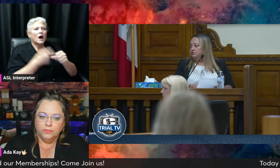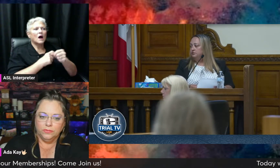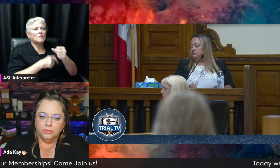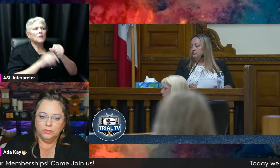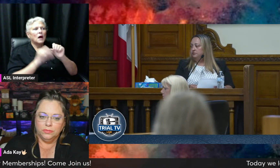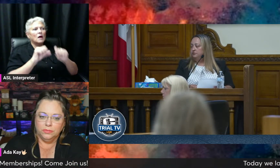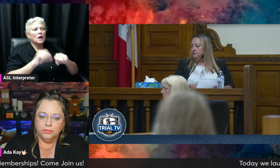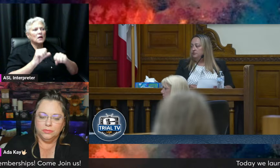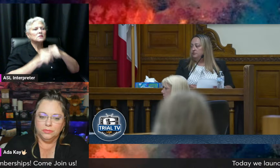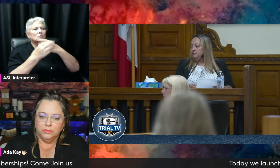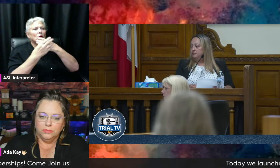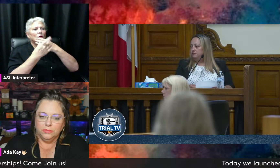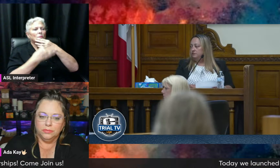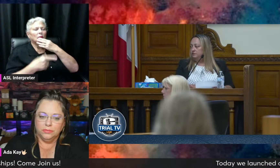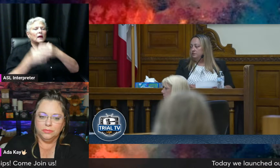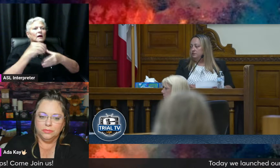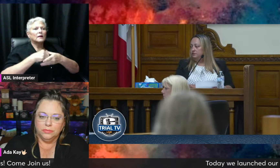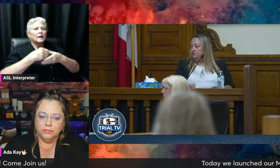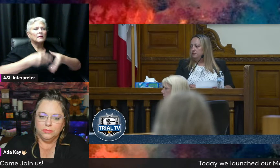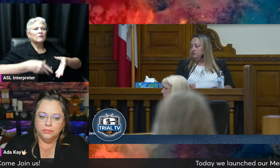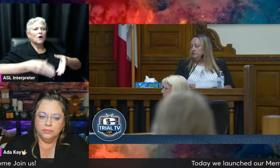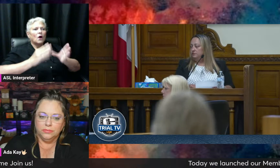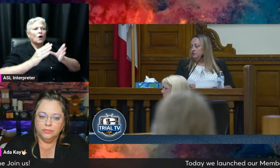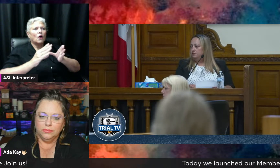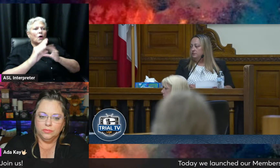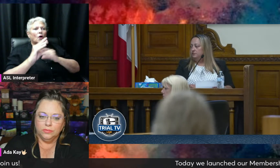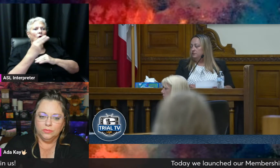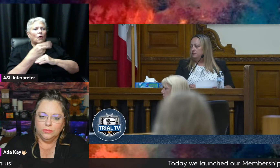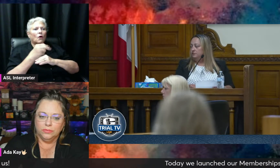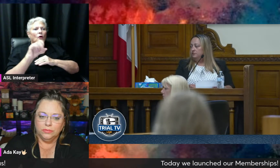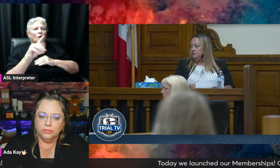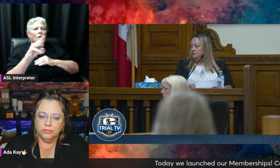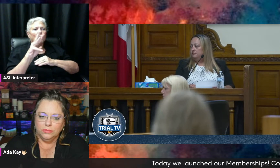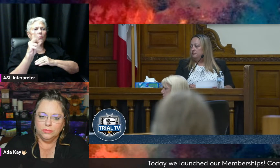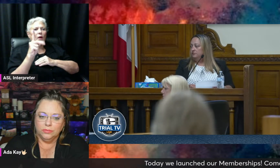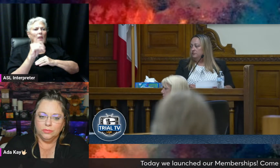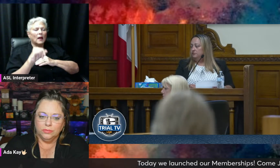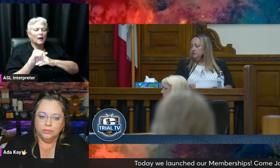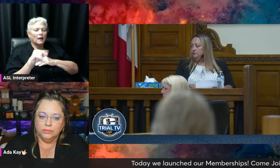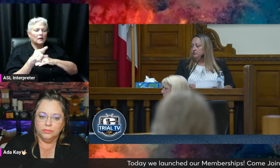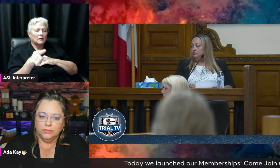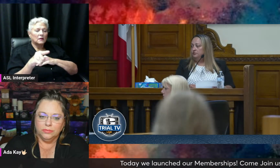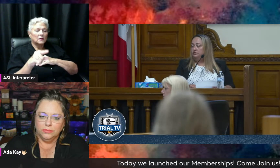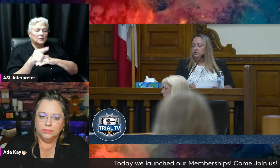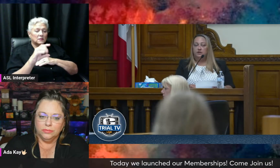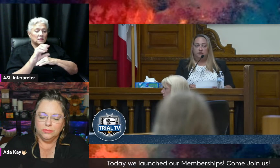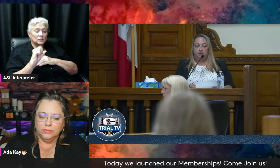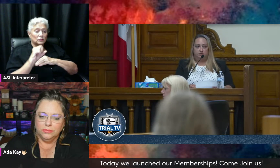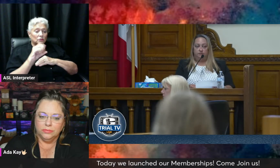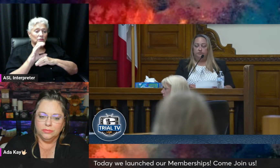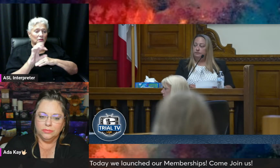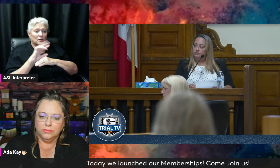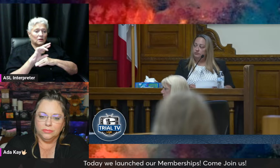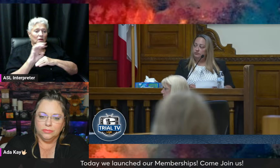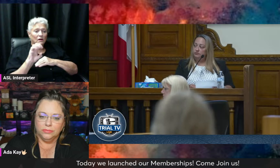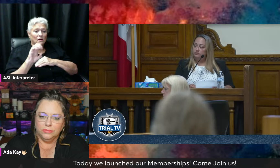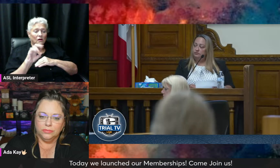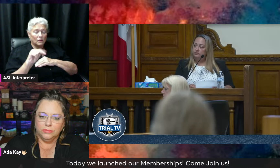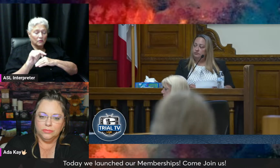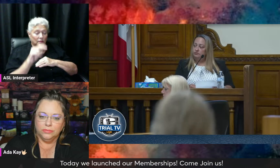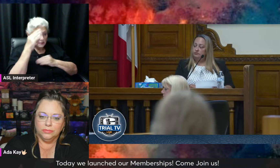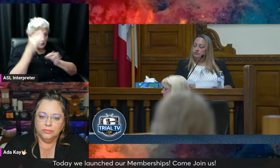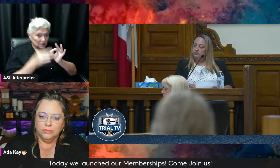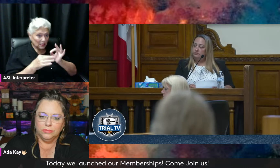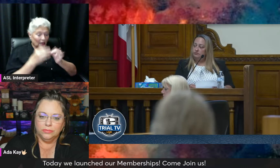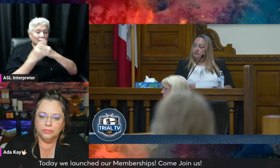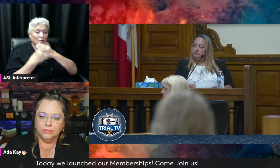Did you screen to see, well, let me ask you this. Did you screen to determine whether blood was present? Yes.